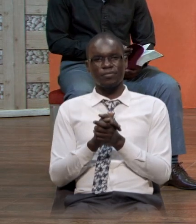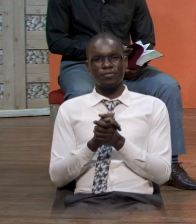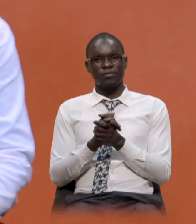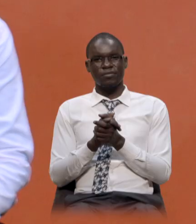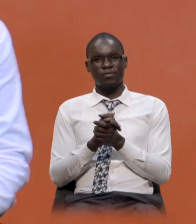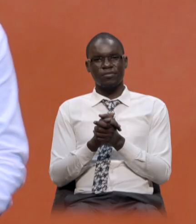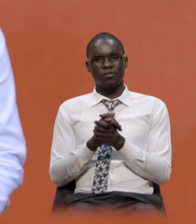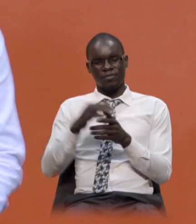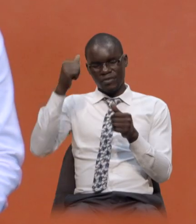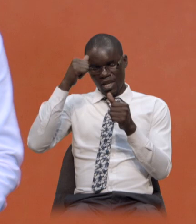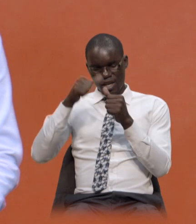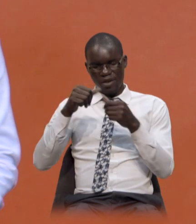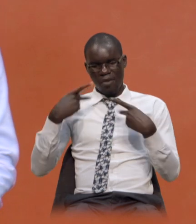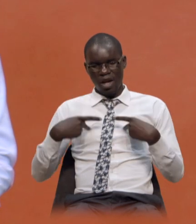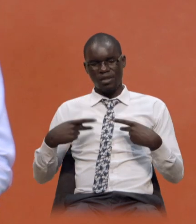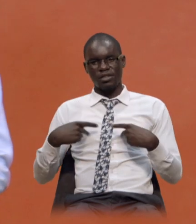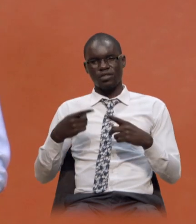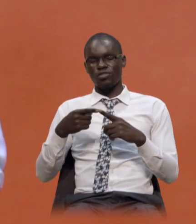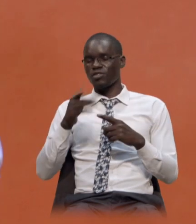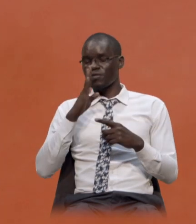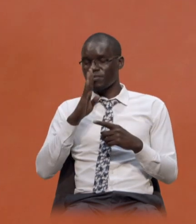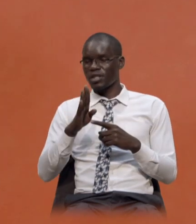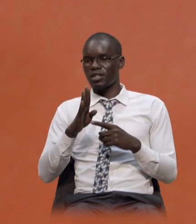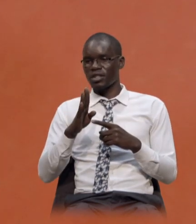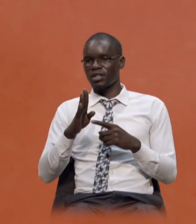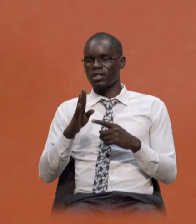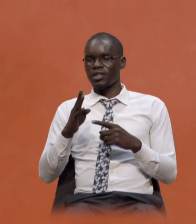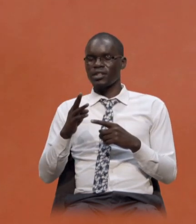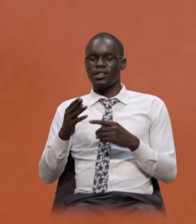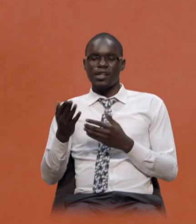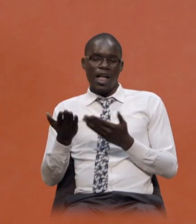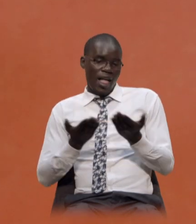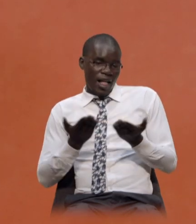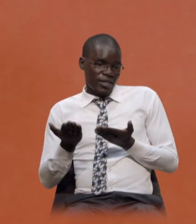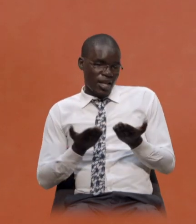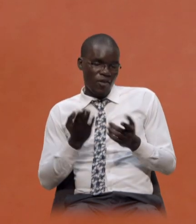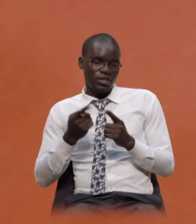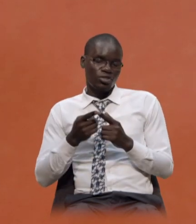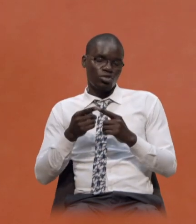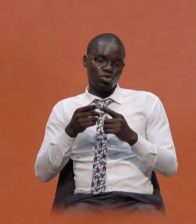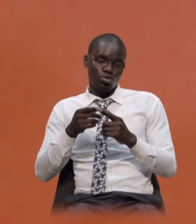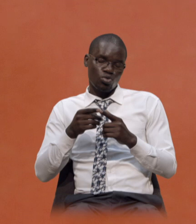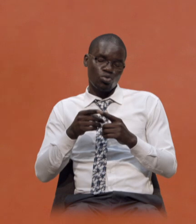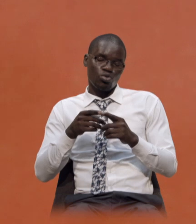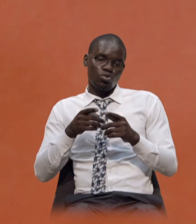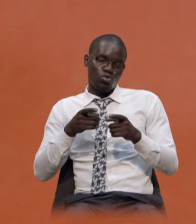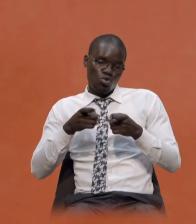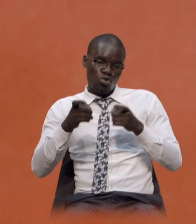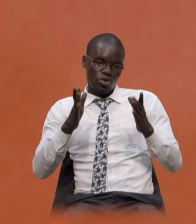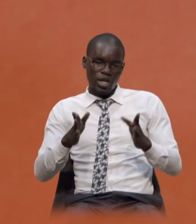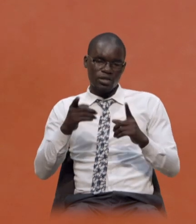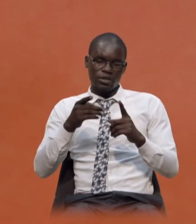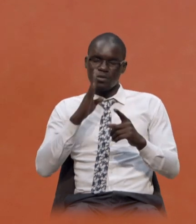Okay. Remind the people to be subject to rulers and authorities, to be obedient and ready to do whatever is